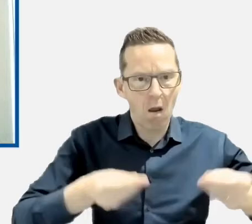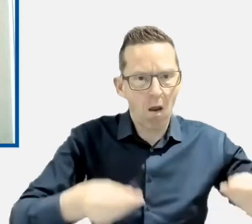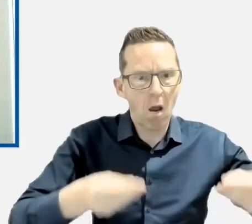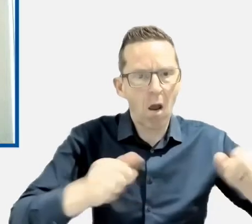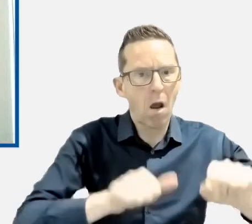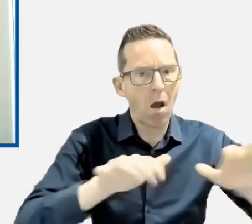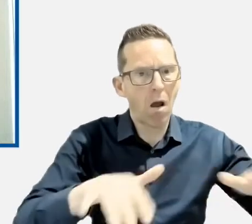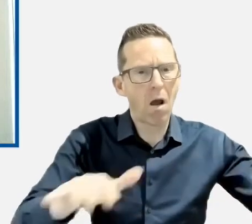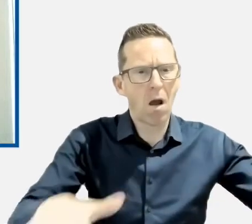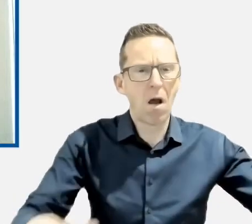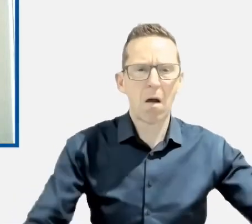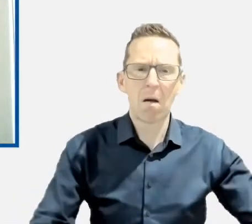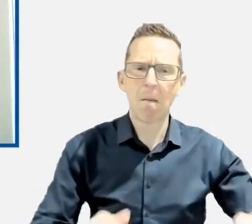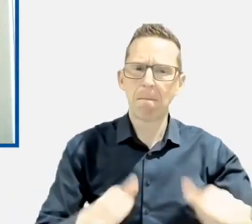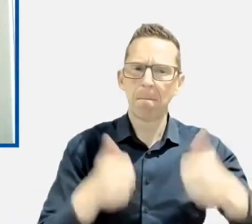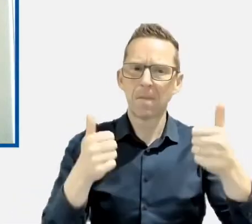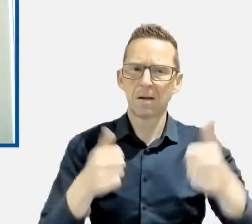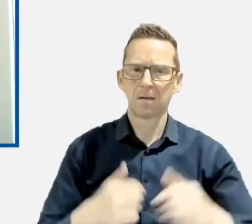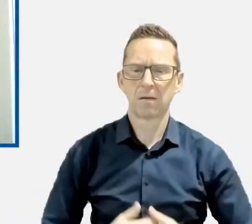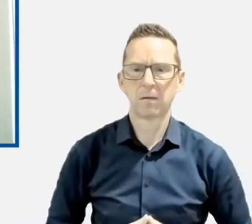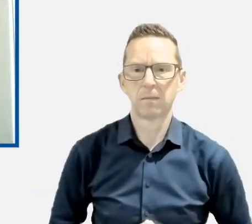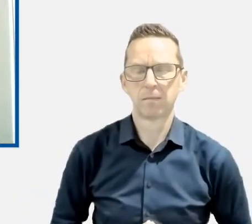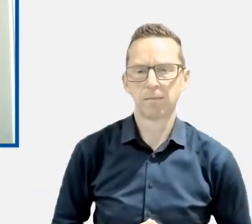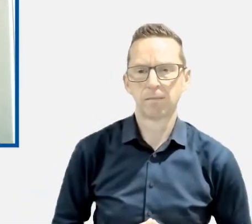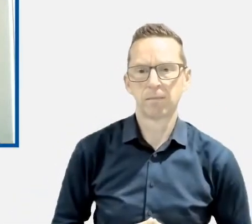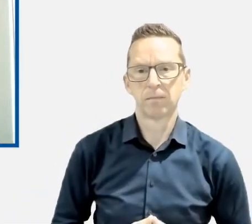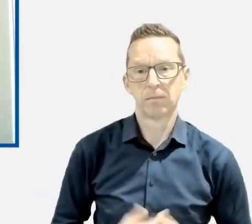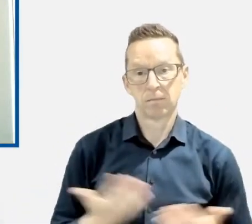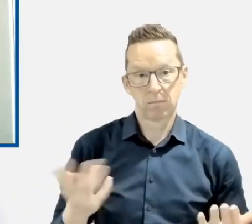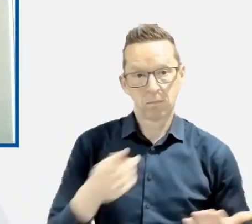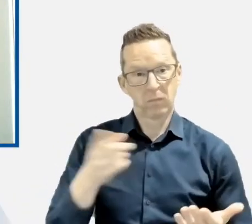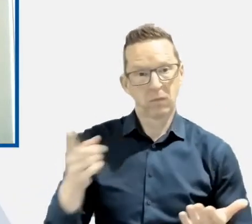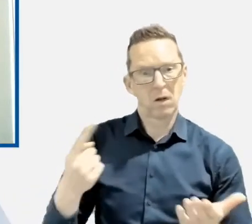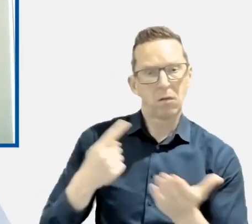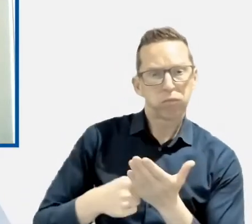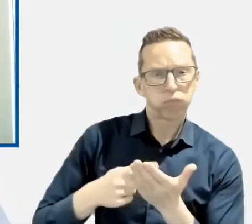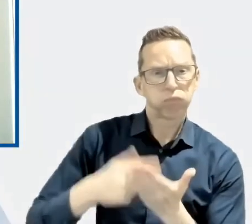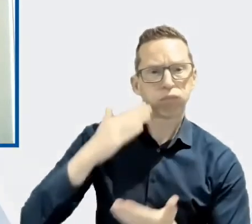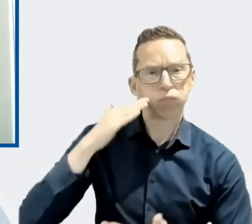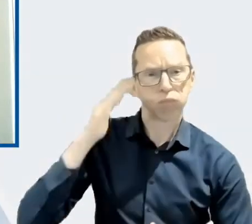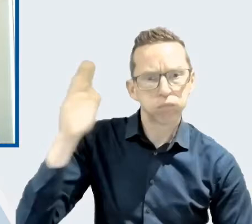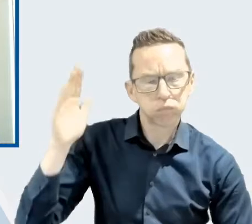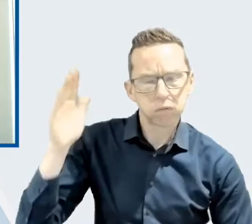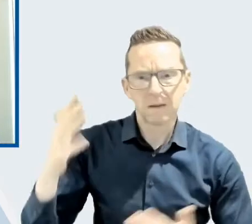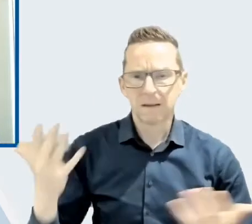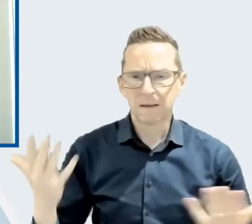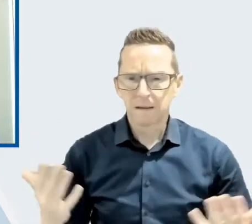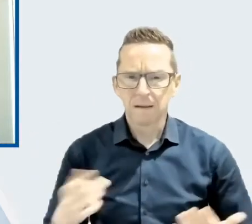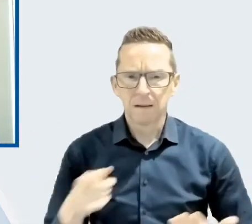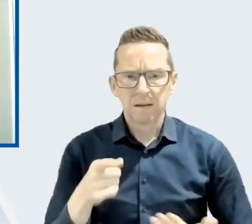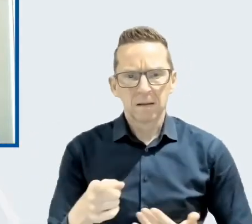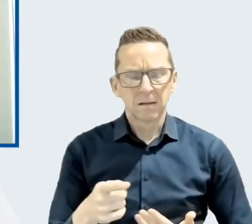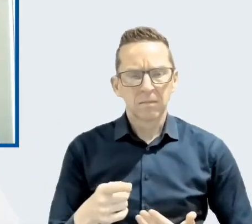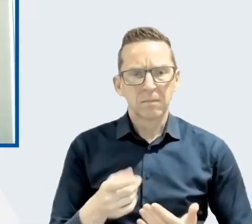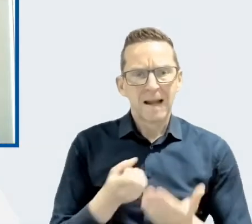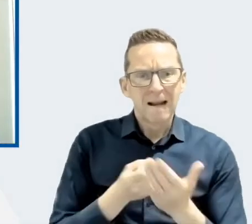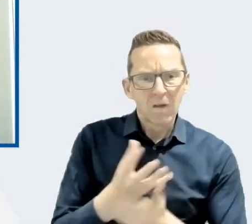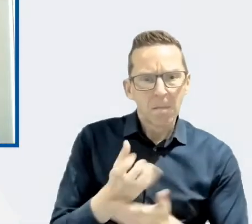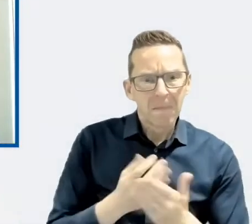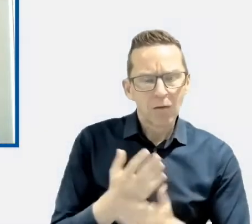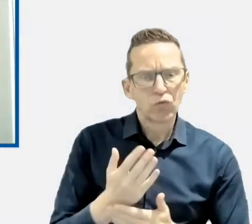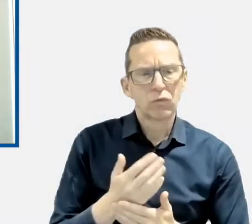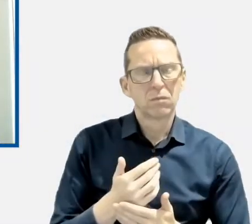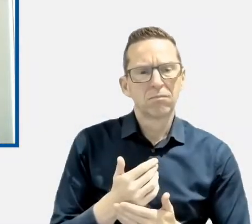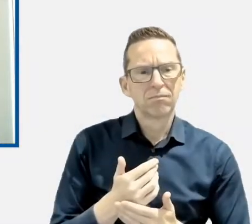require information to support decision-making at various different scales and levels. And I trust that